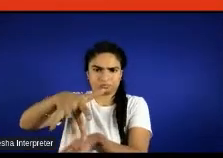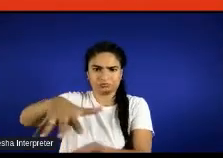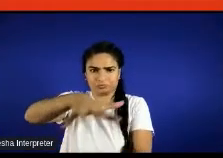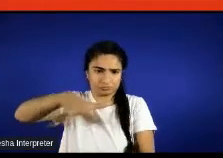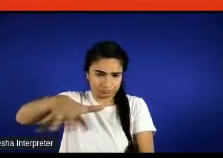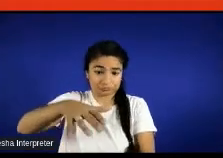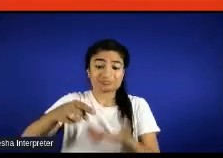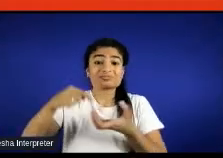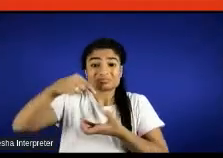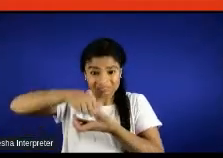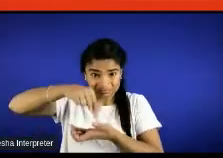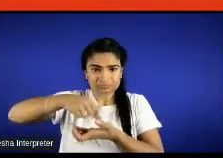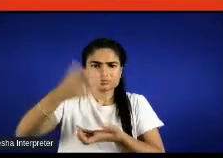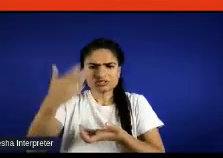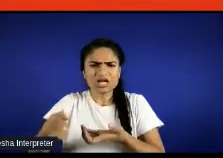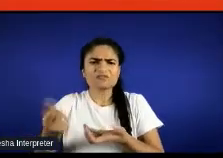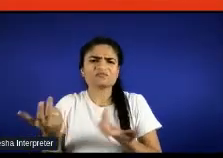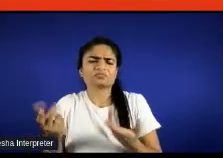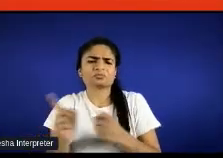few